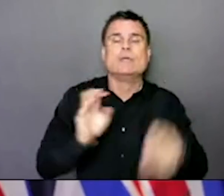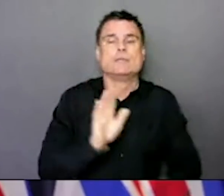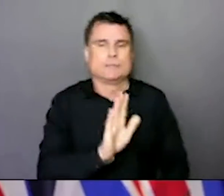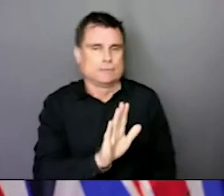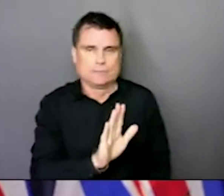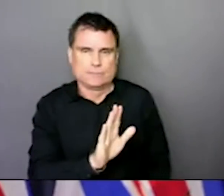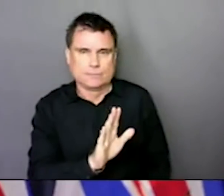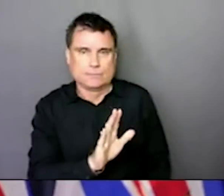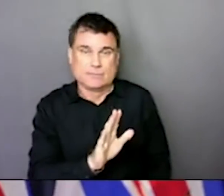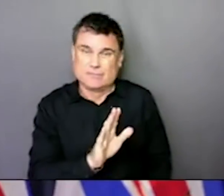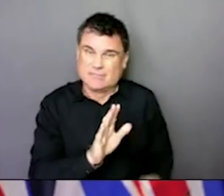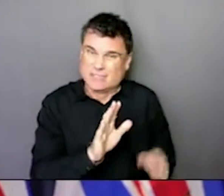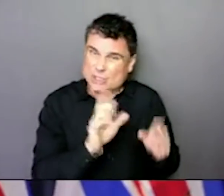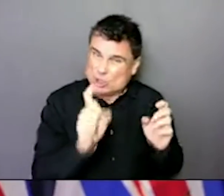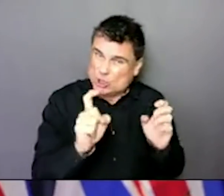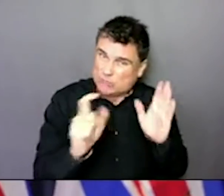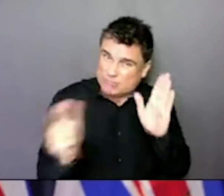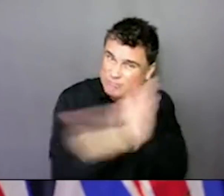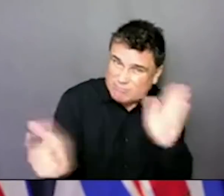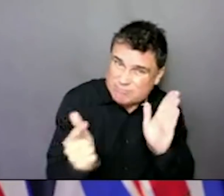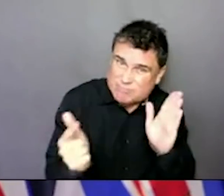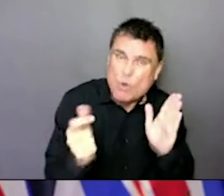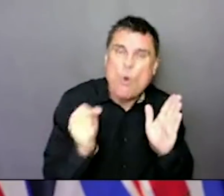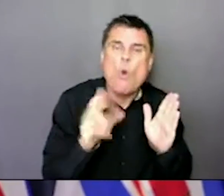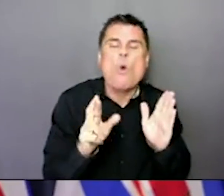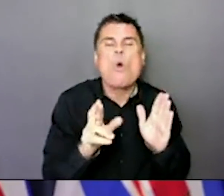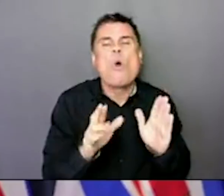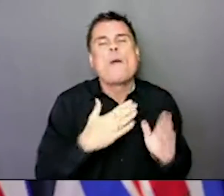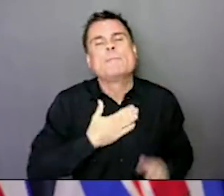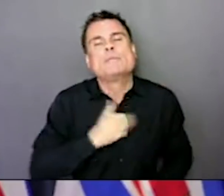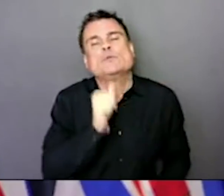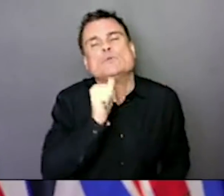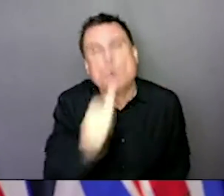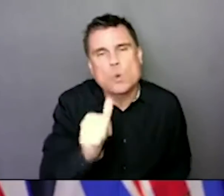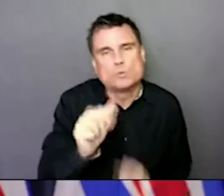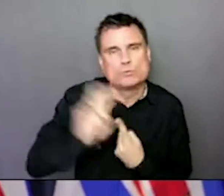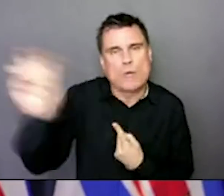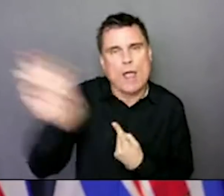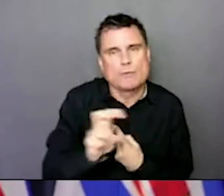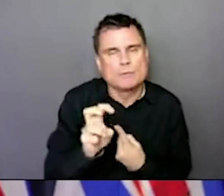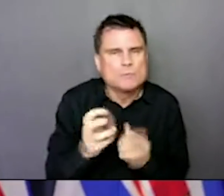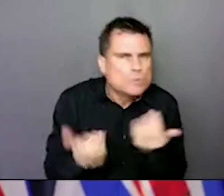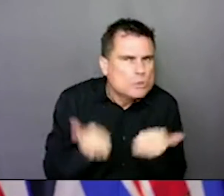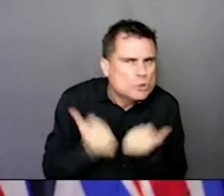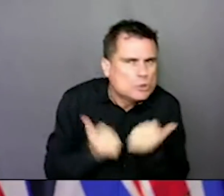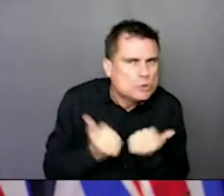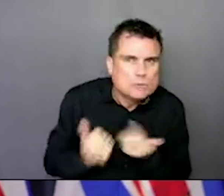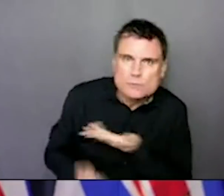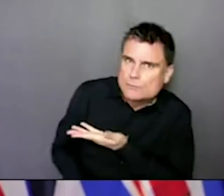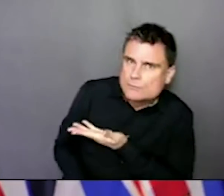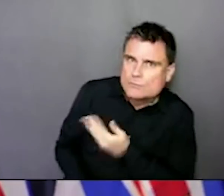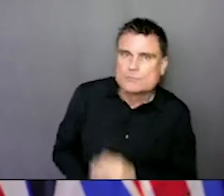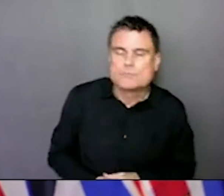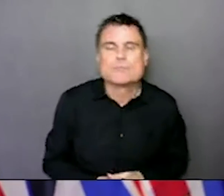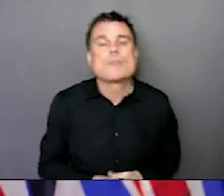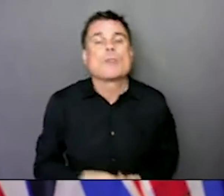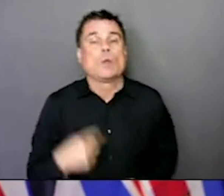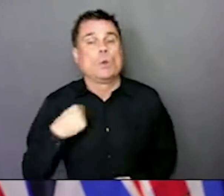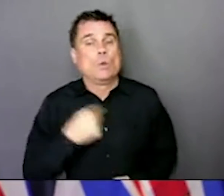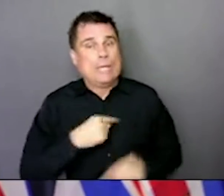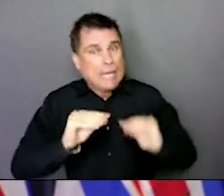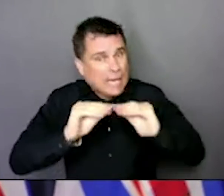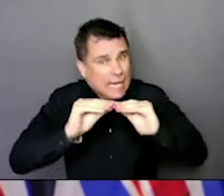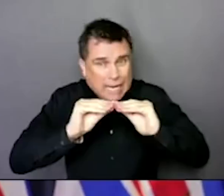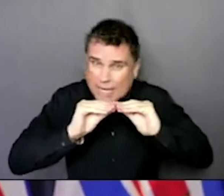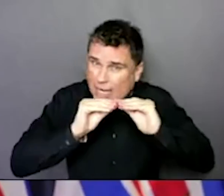Well, we have made it as clear as we possibly can to British Columbians that they should stay here. And if they